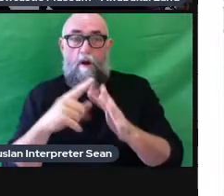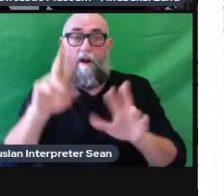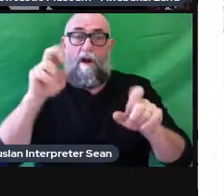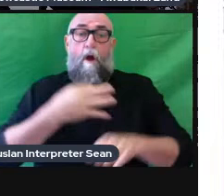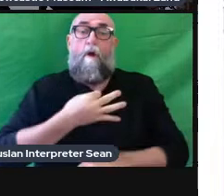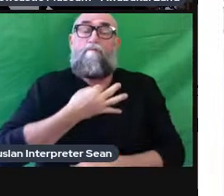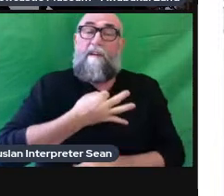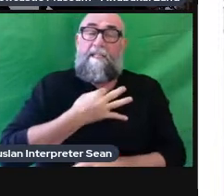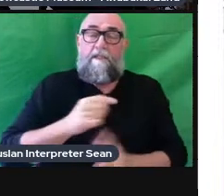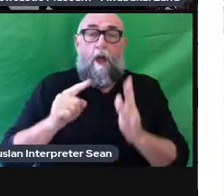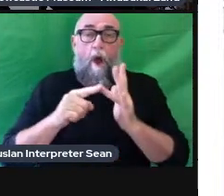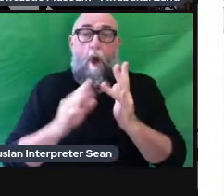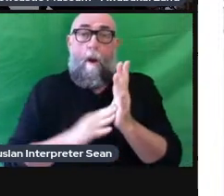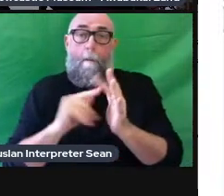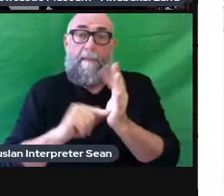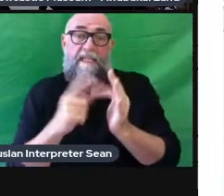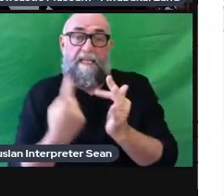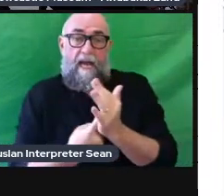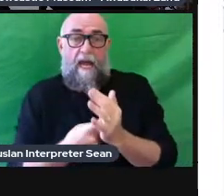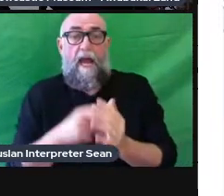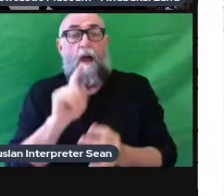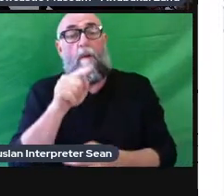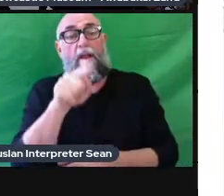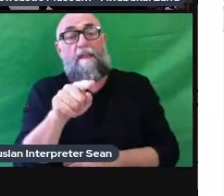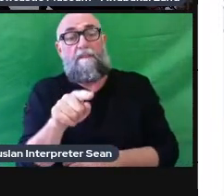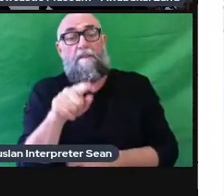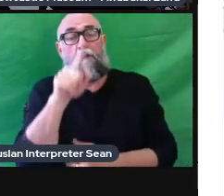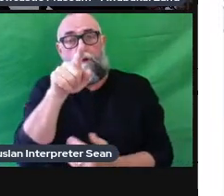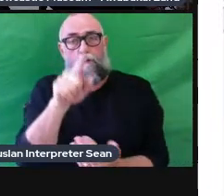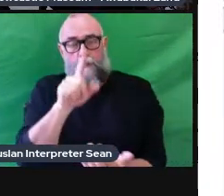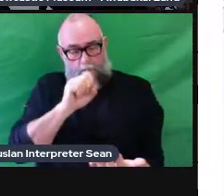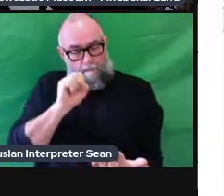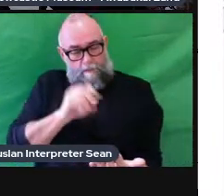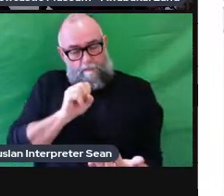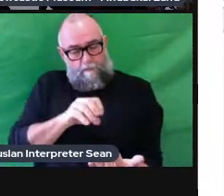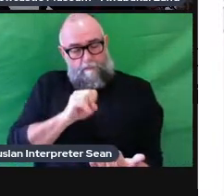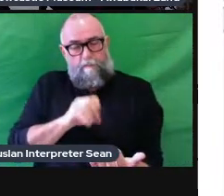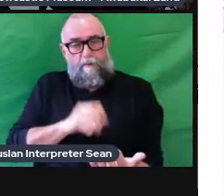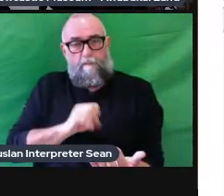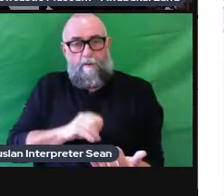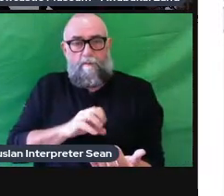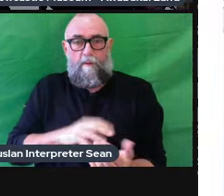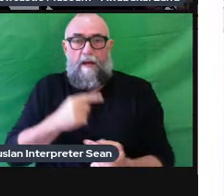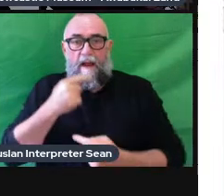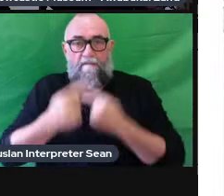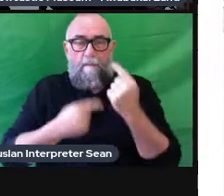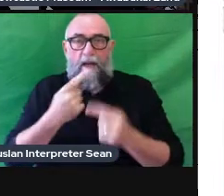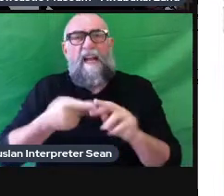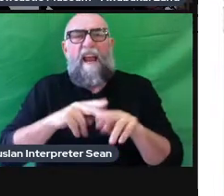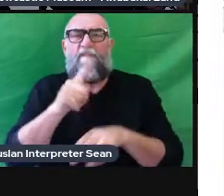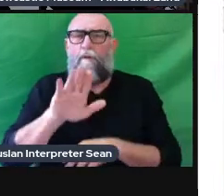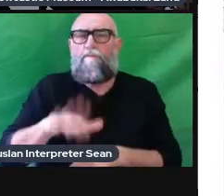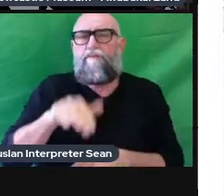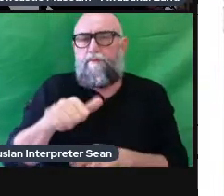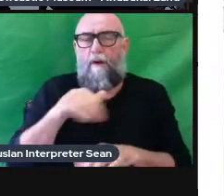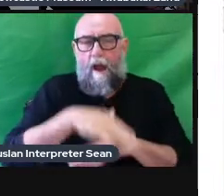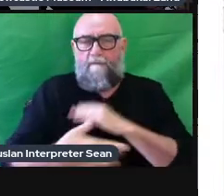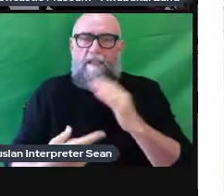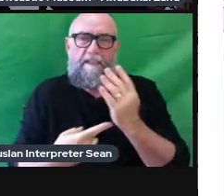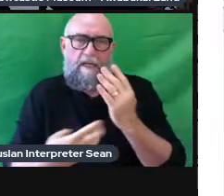your information and it will help assess your risk of stroke and provide some information around that about management